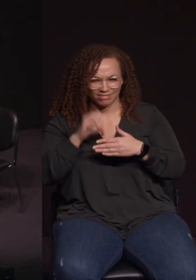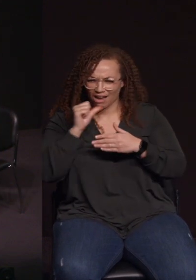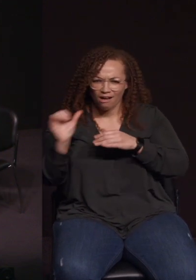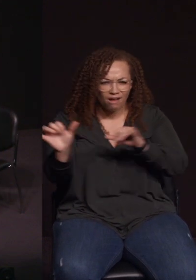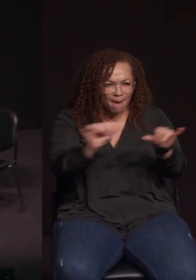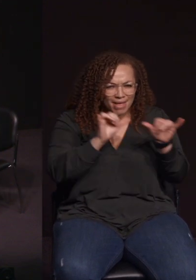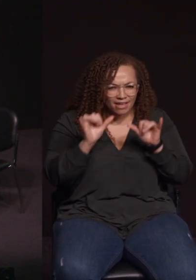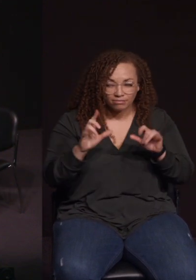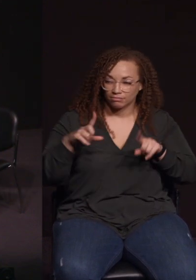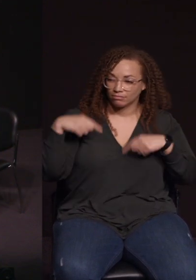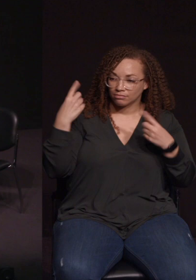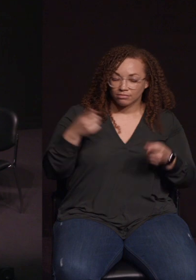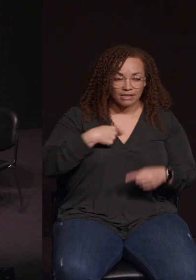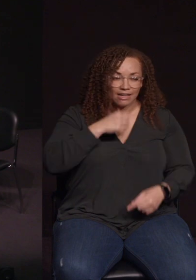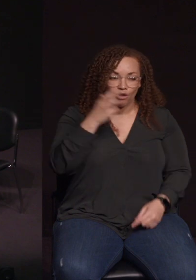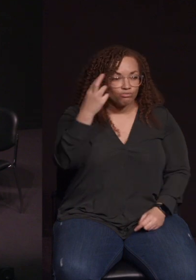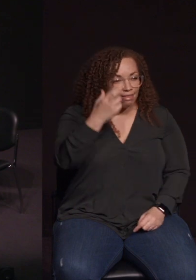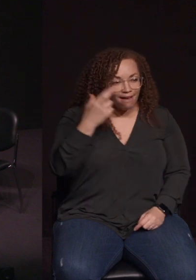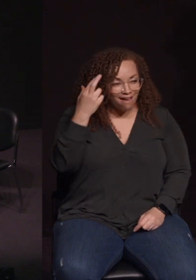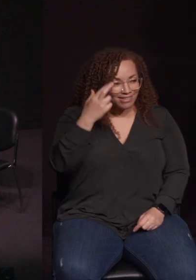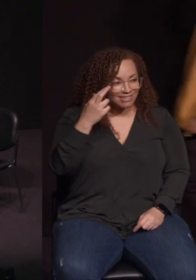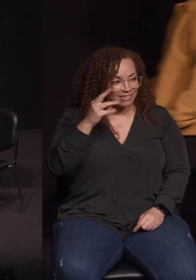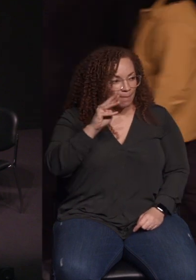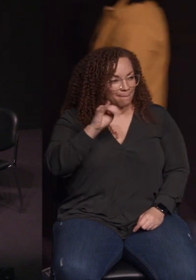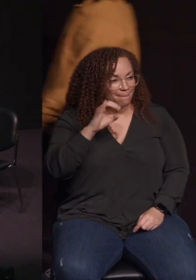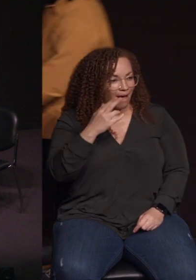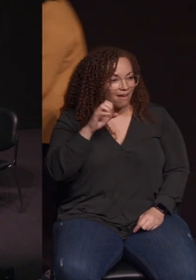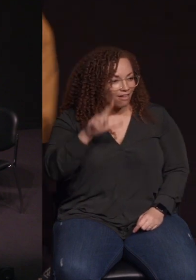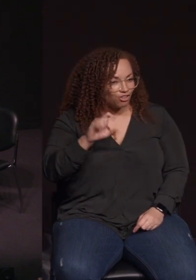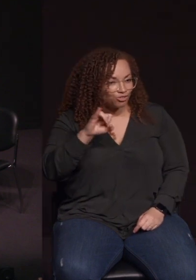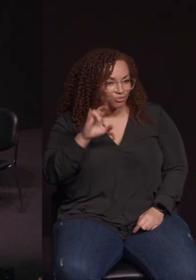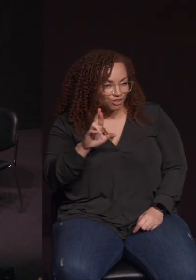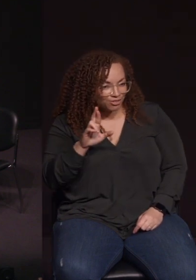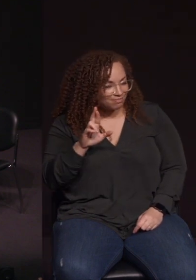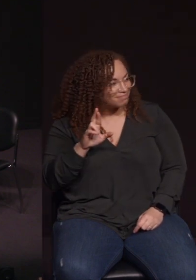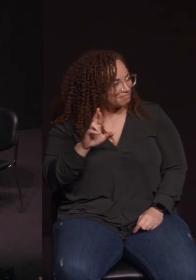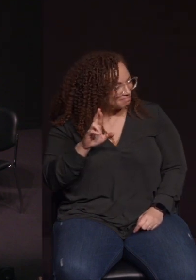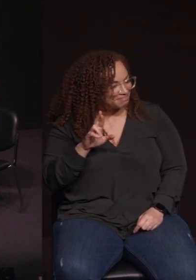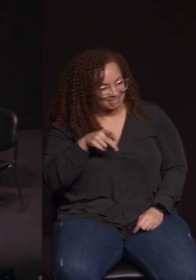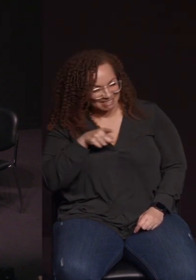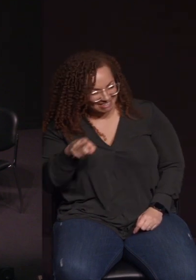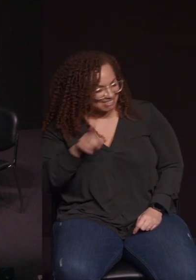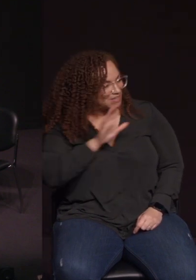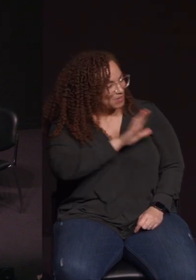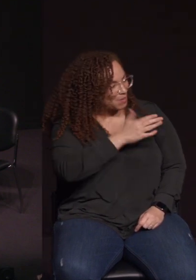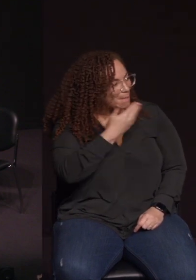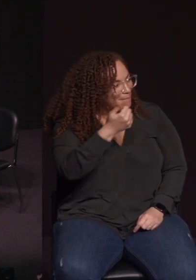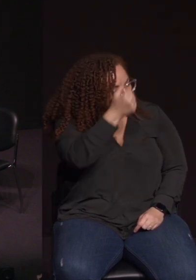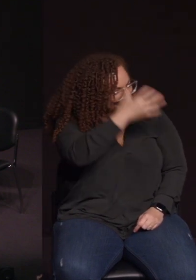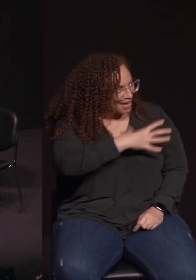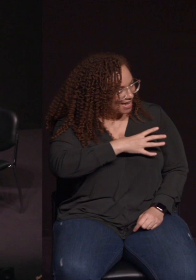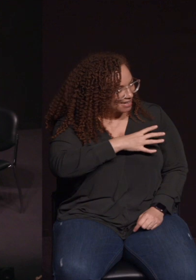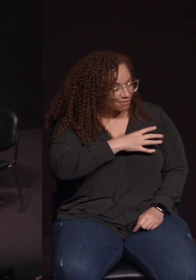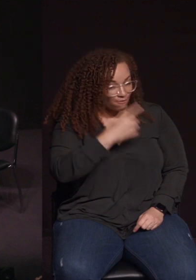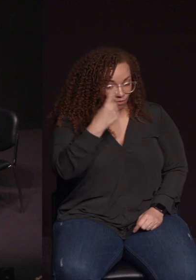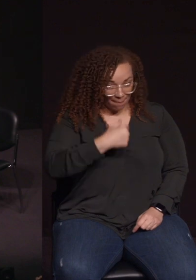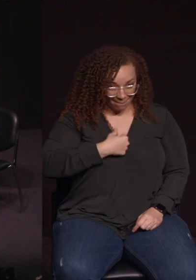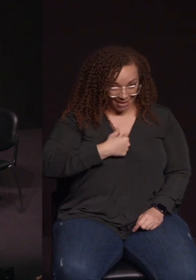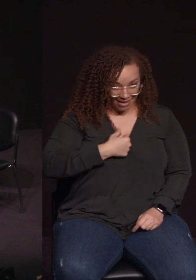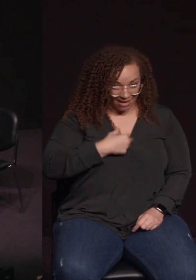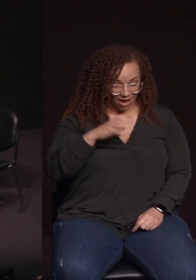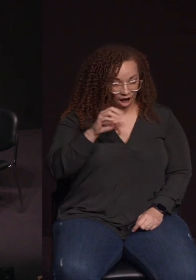that Michael Jr. was your best man. Because for me, Oscar Grant was my best man.